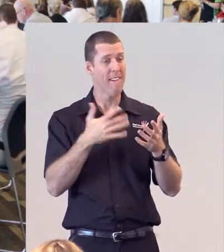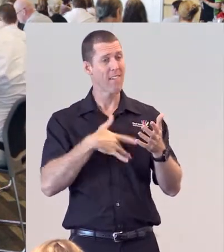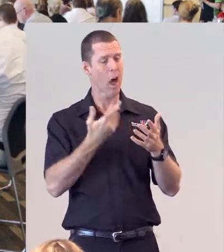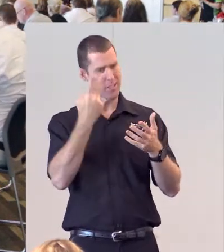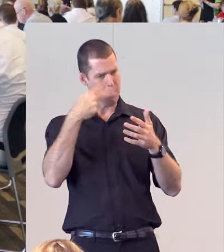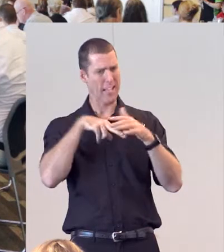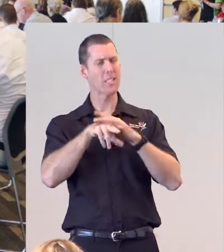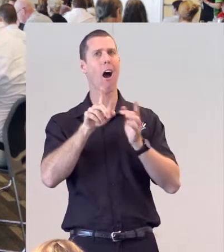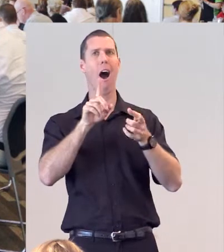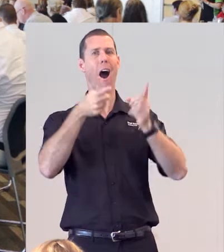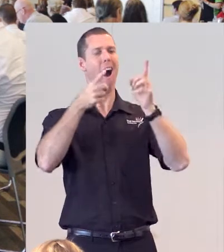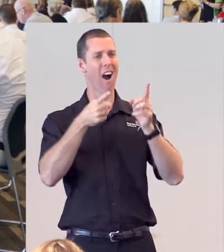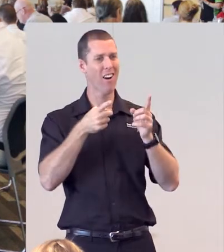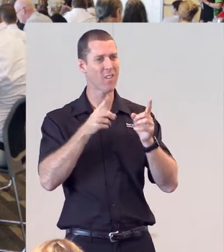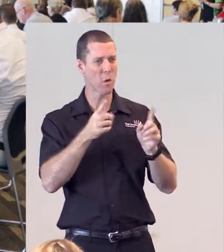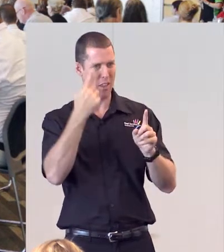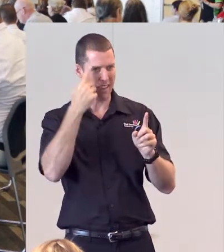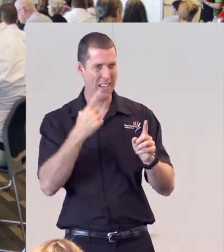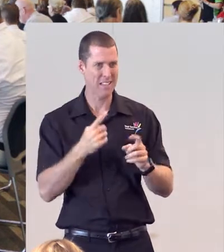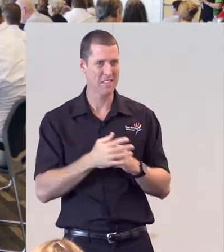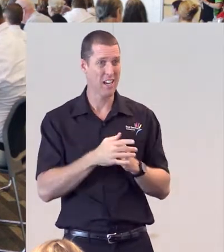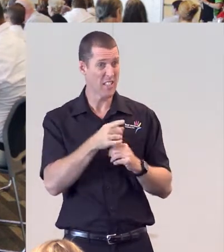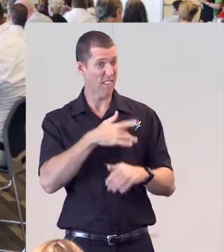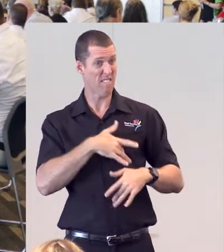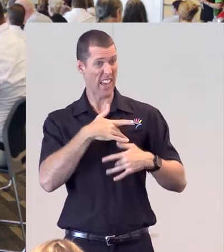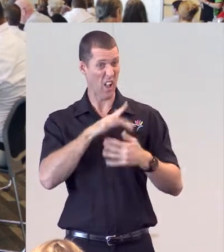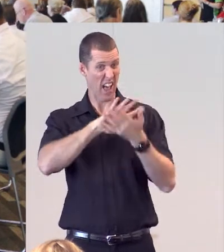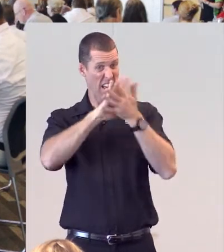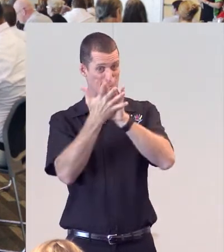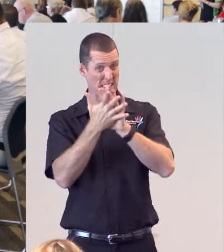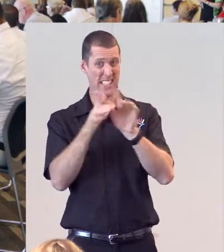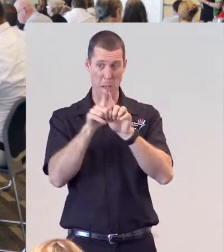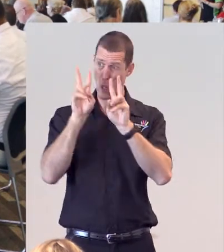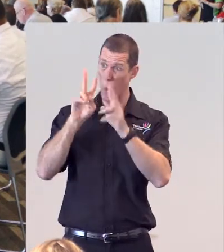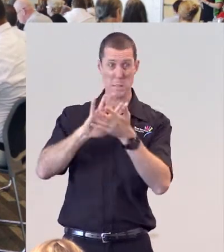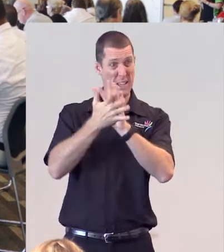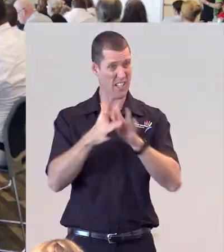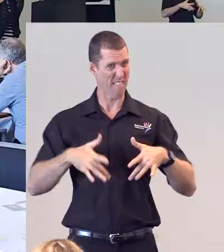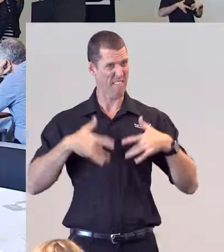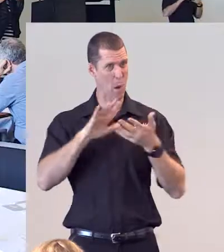from doing that? What did that feel like? Did it feel as messy as it looked?